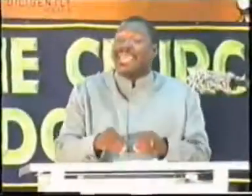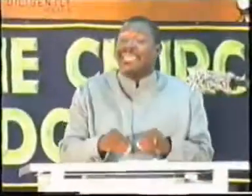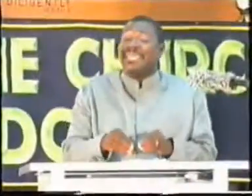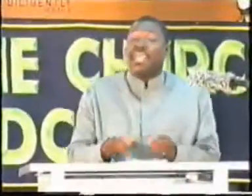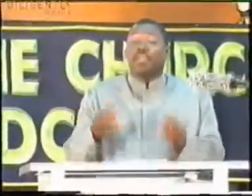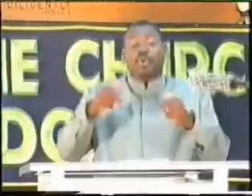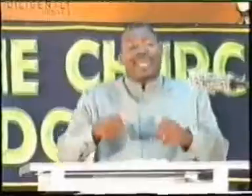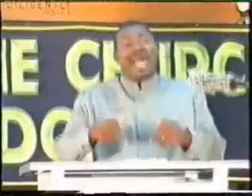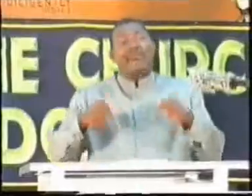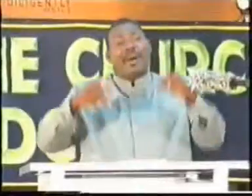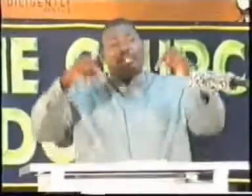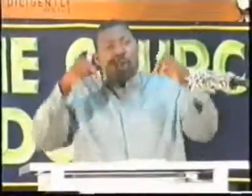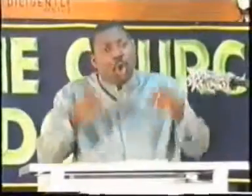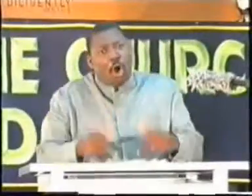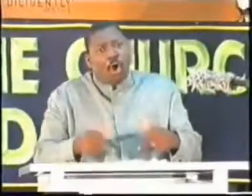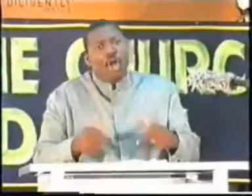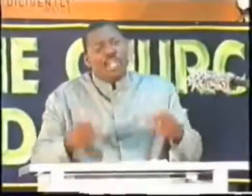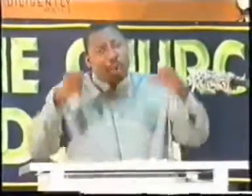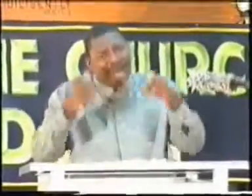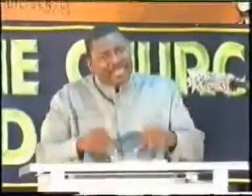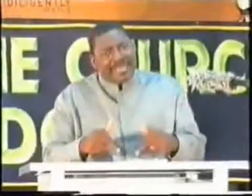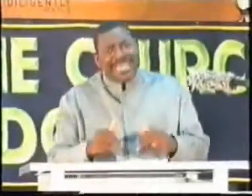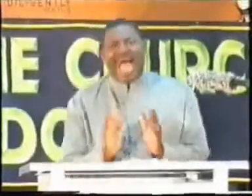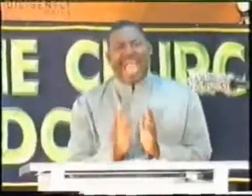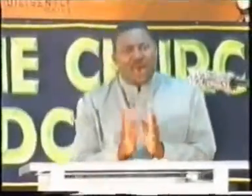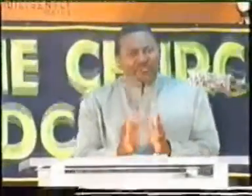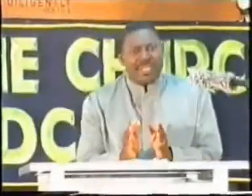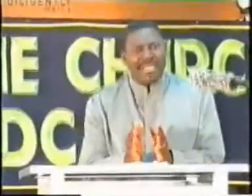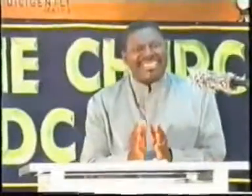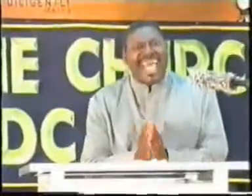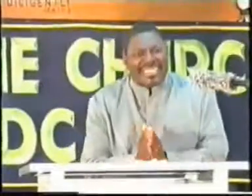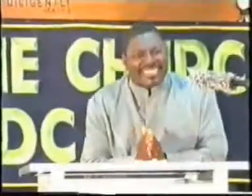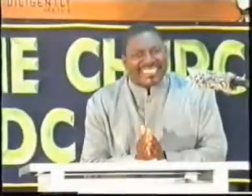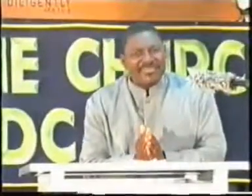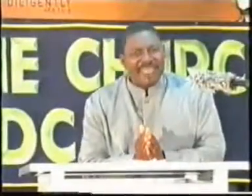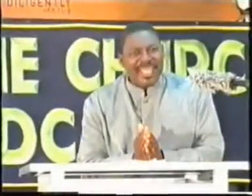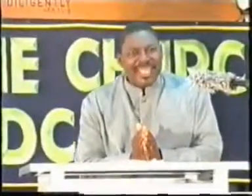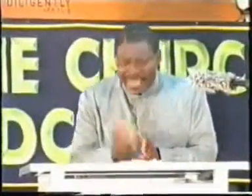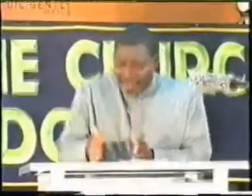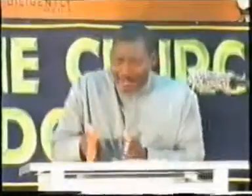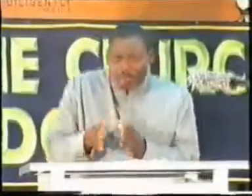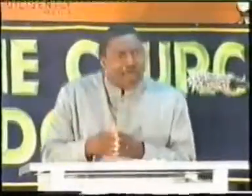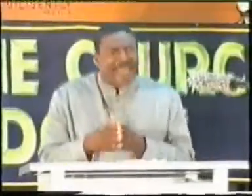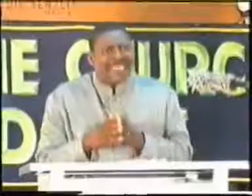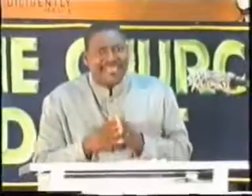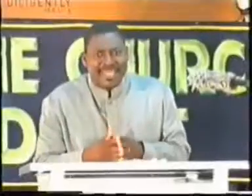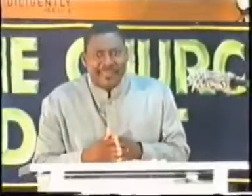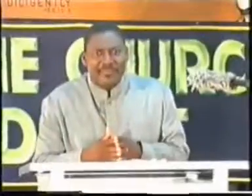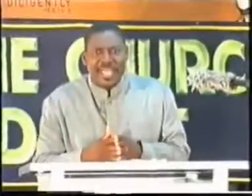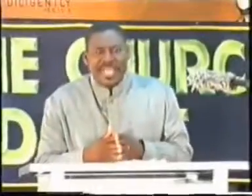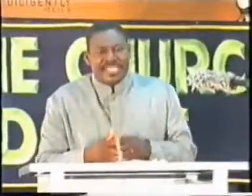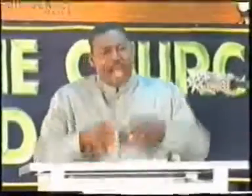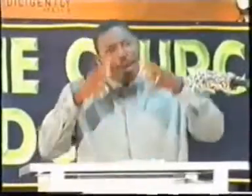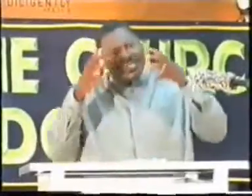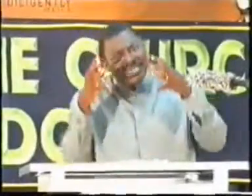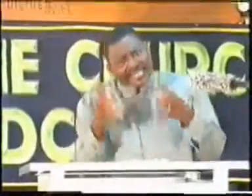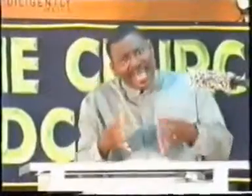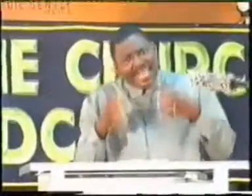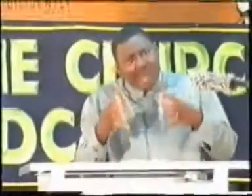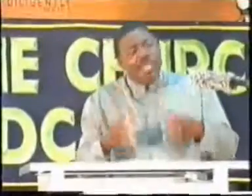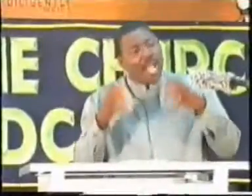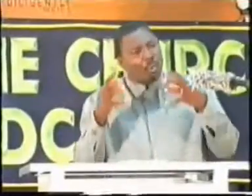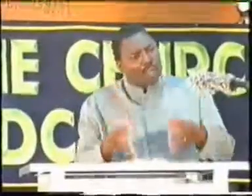sa priesthood no. And in this case, he's talking about the law, the commandment, a govern tithes. Now the Bible can what